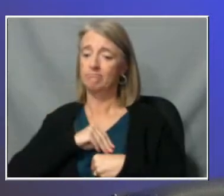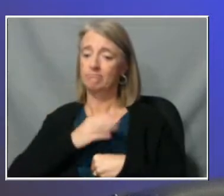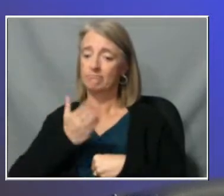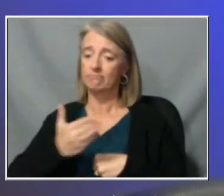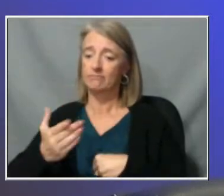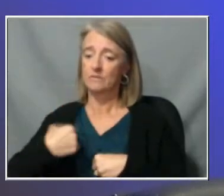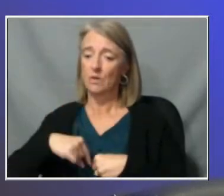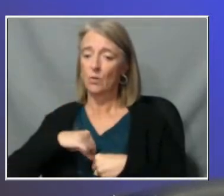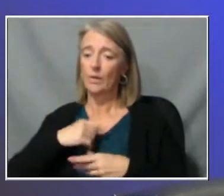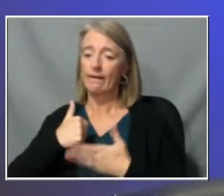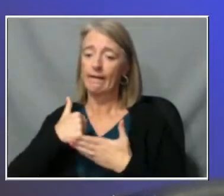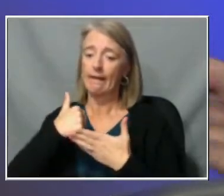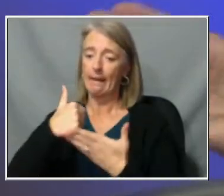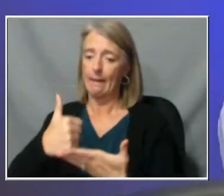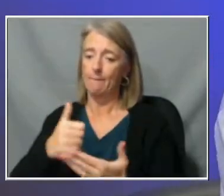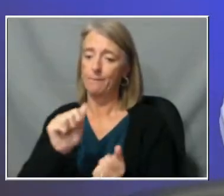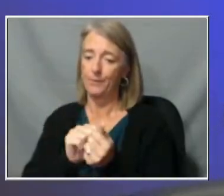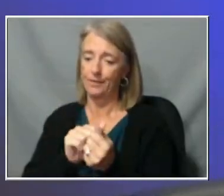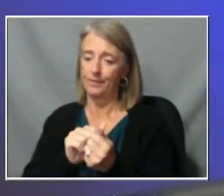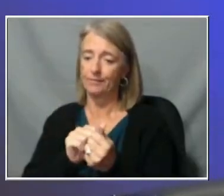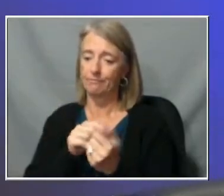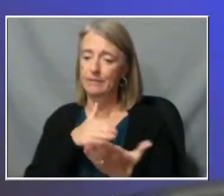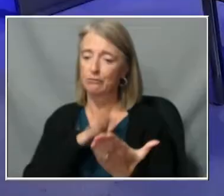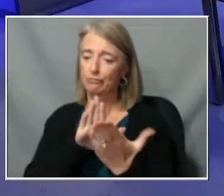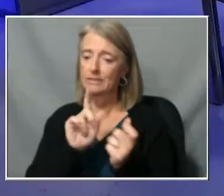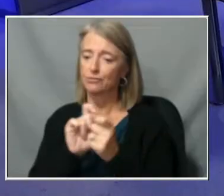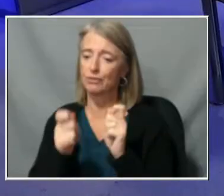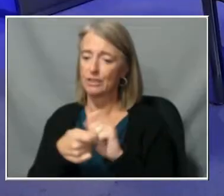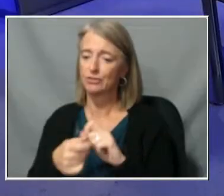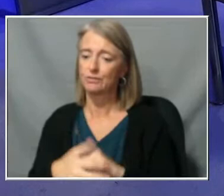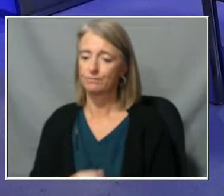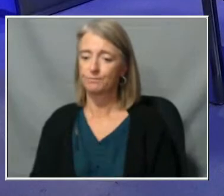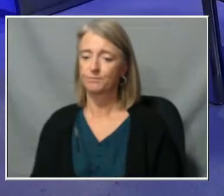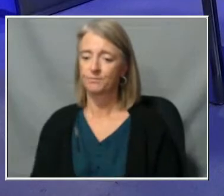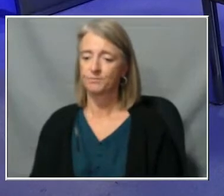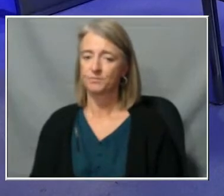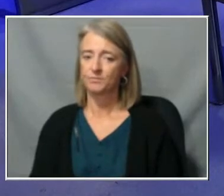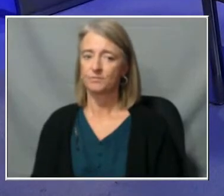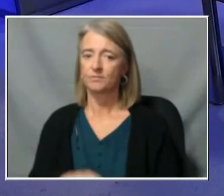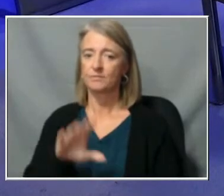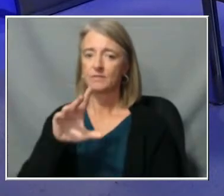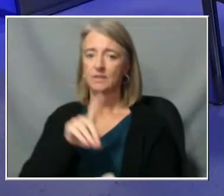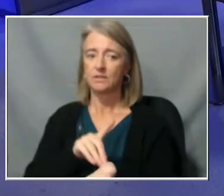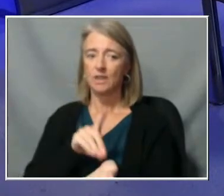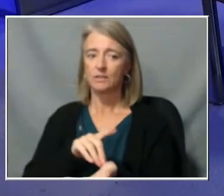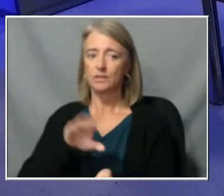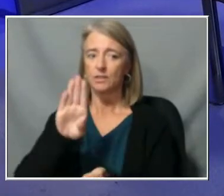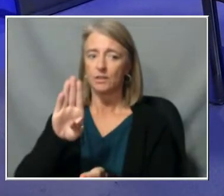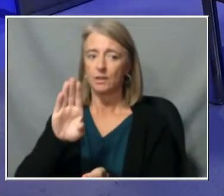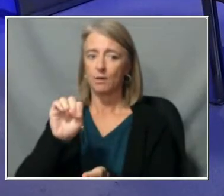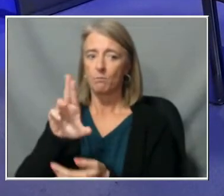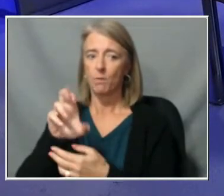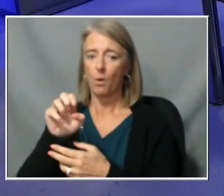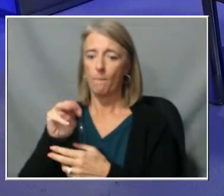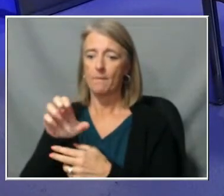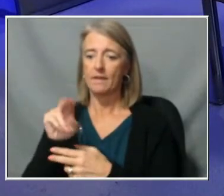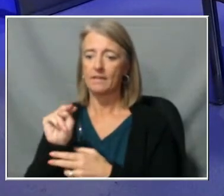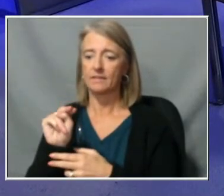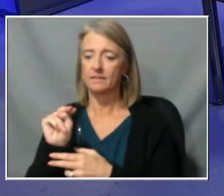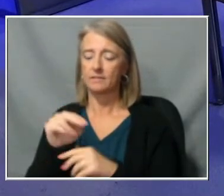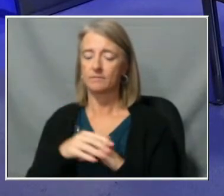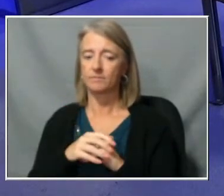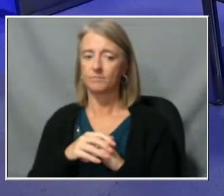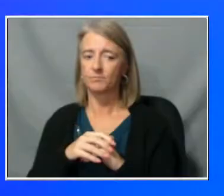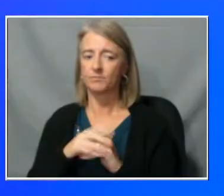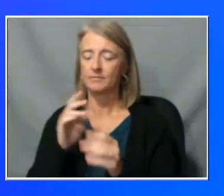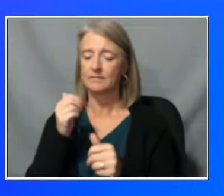can help address and change as they age. Dr. Bowman, what is the takeaway? Each